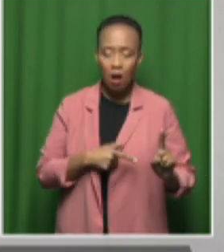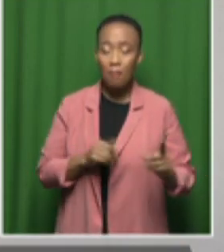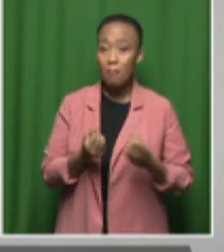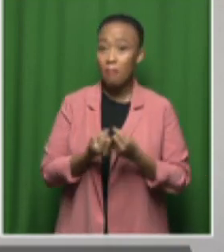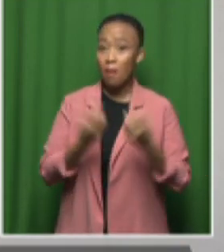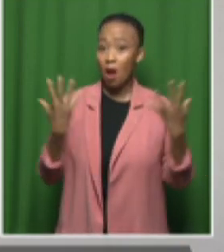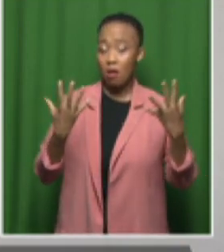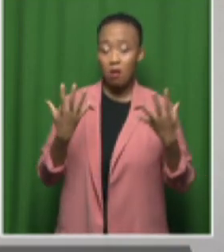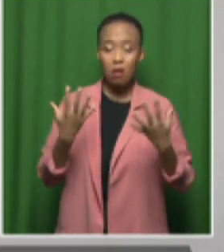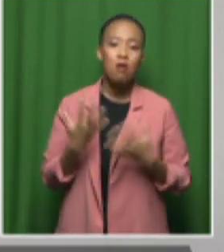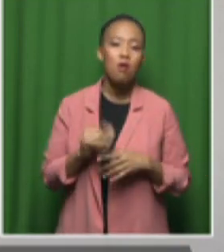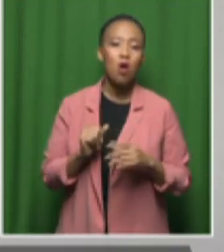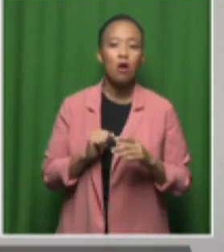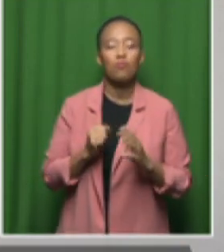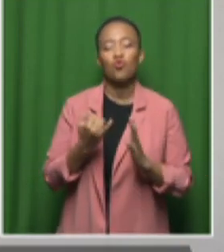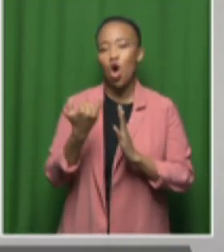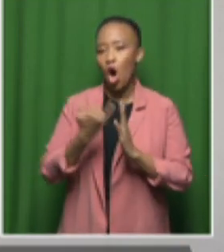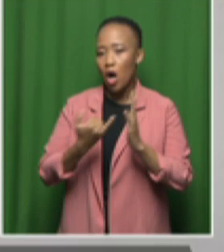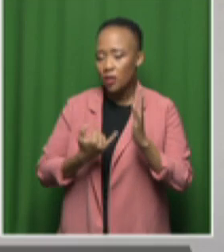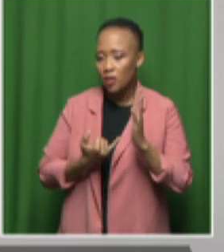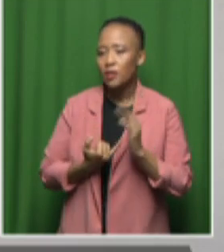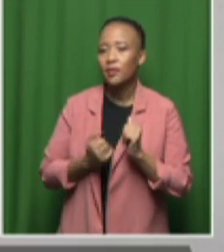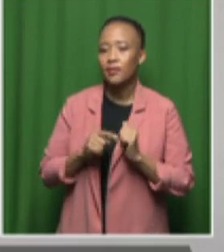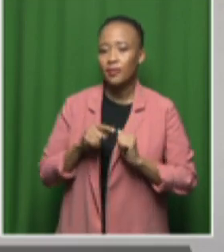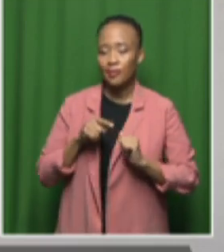see. So, I mean, many